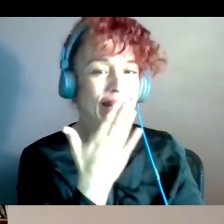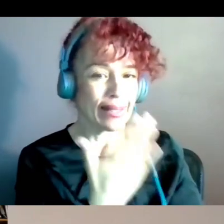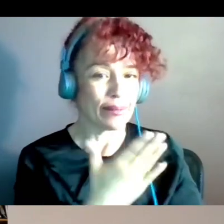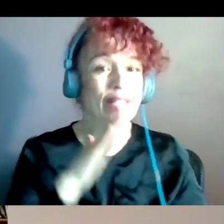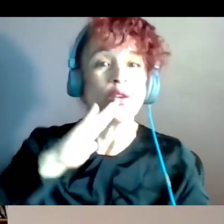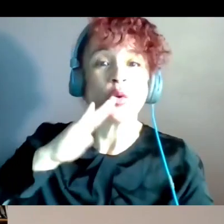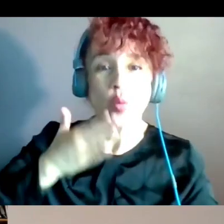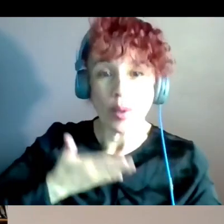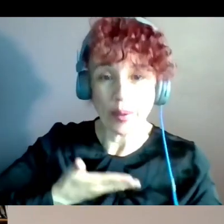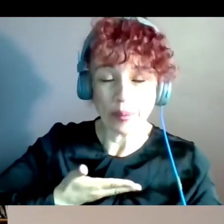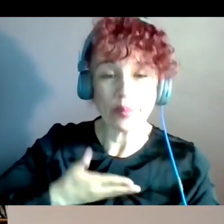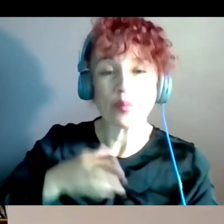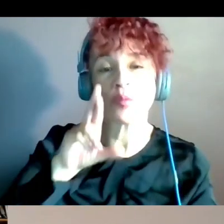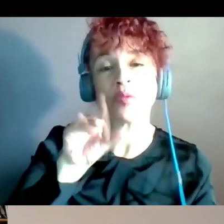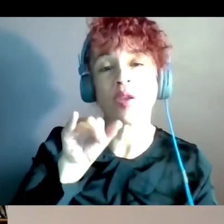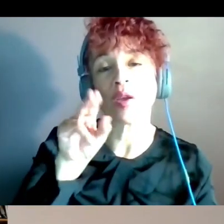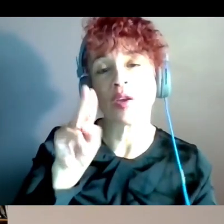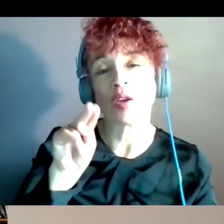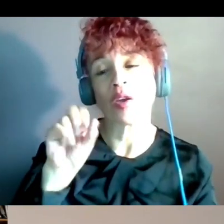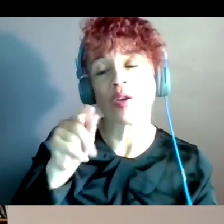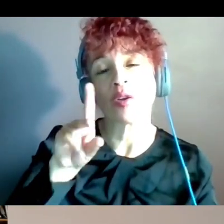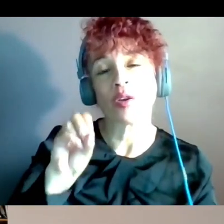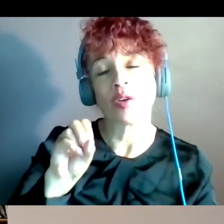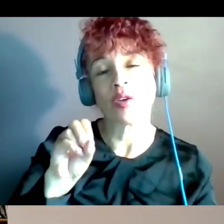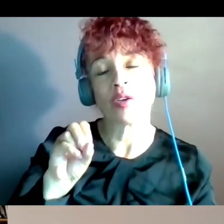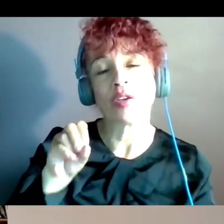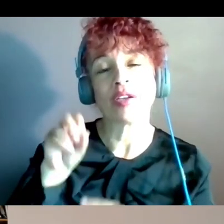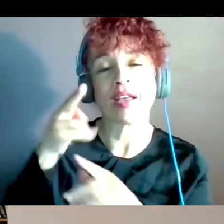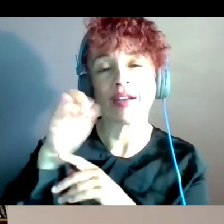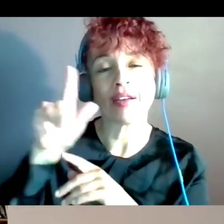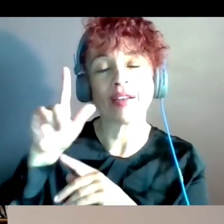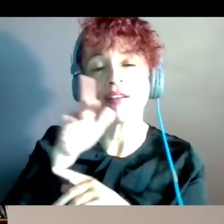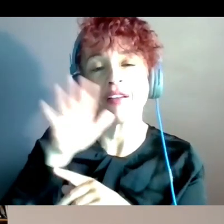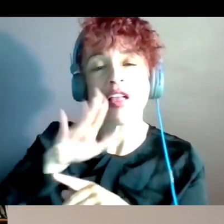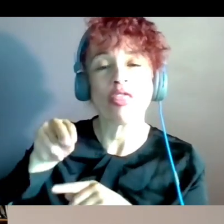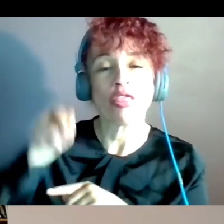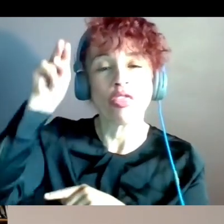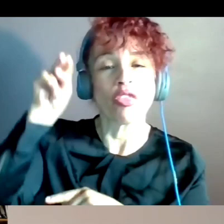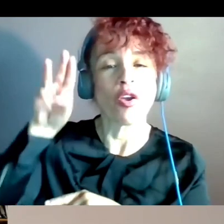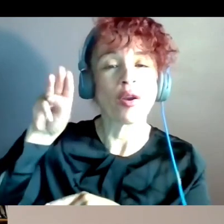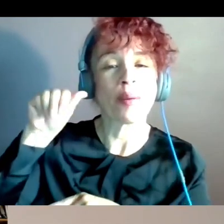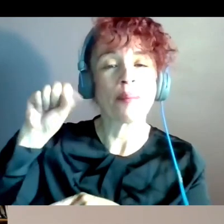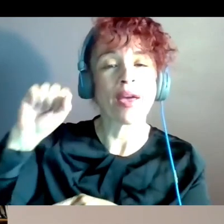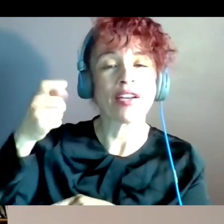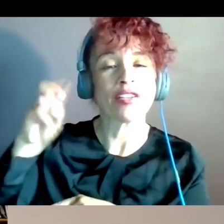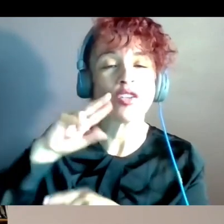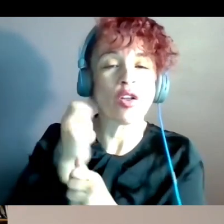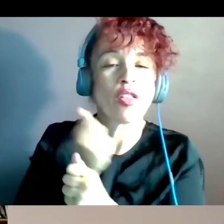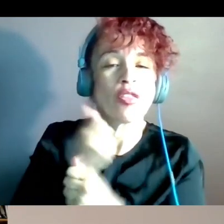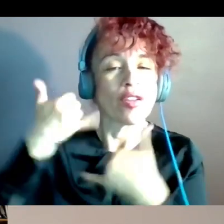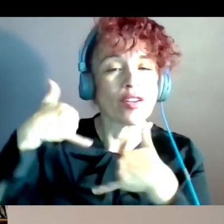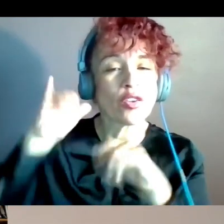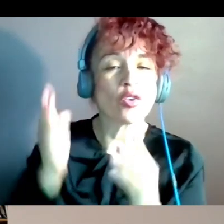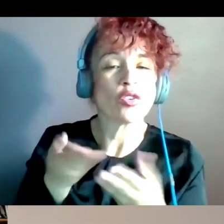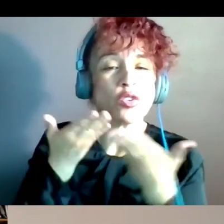welcome. Robin's Pine Tree Studios is nestled among the hills and forests of northern Massachusetts. The lumber mill still